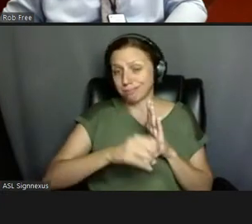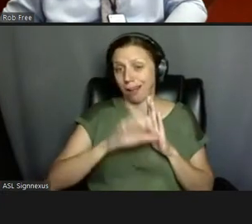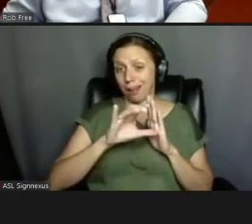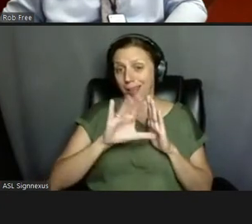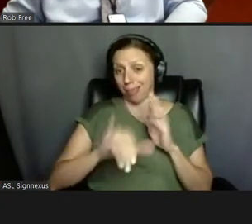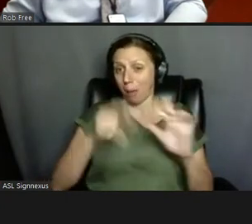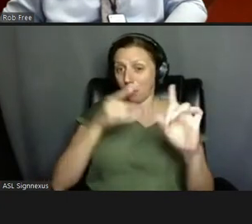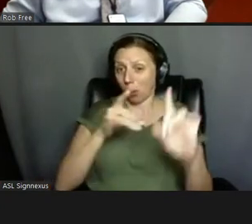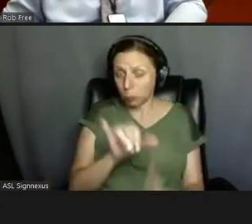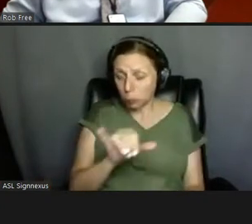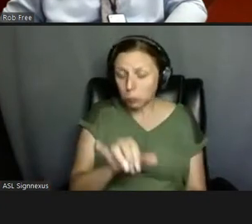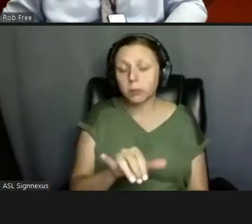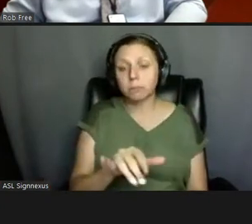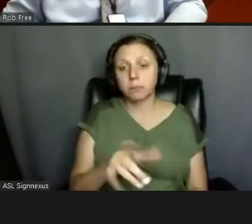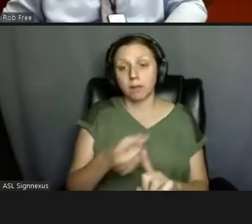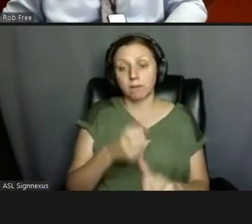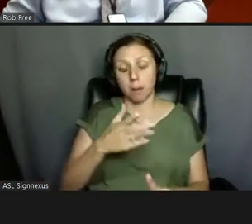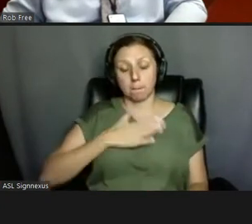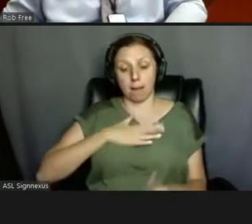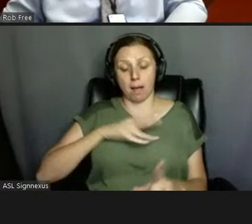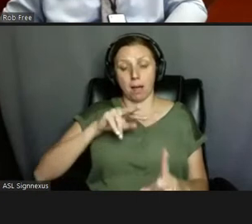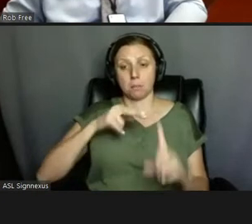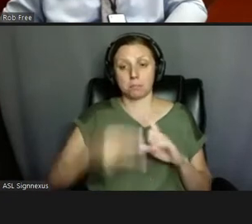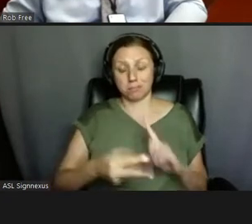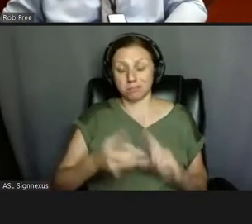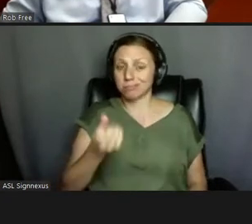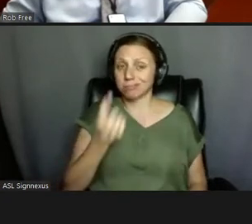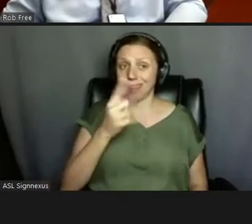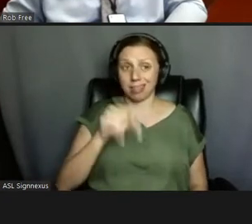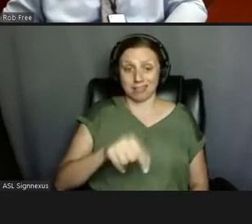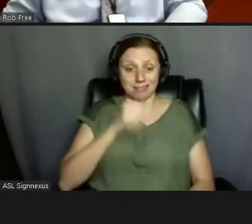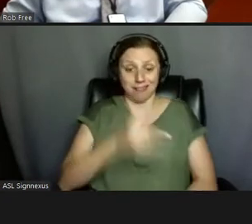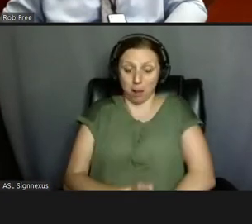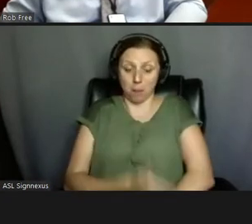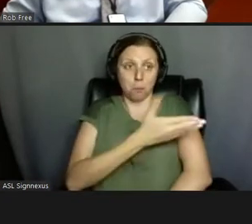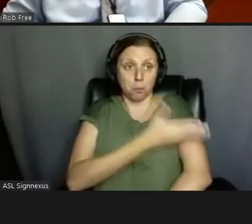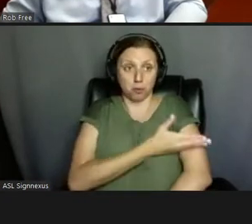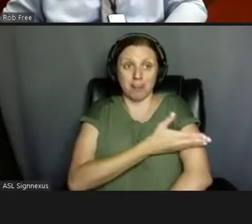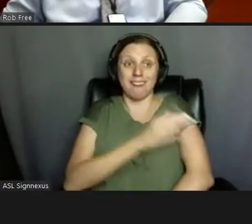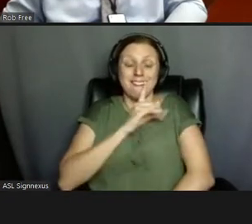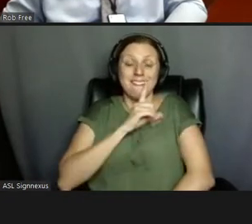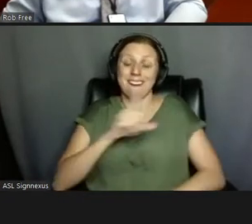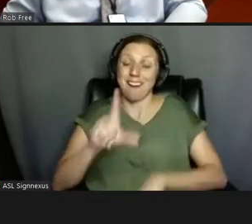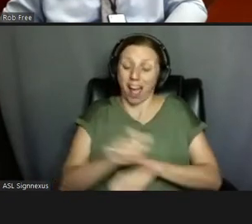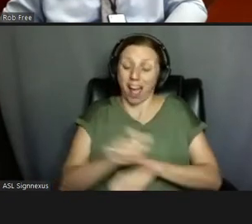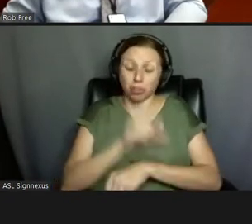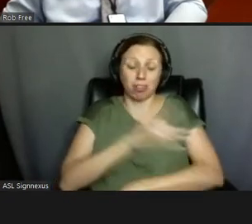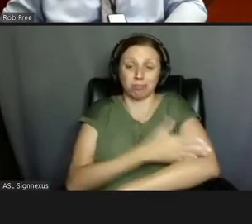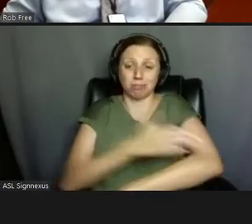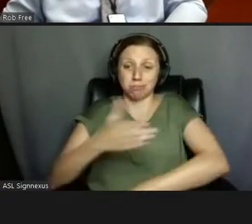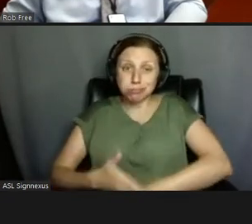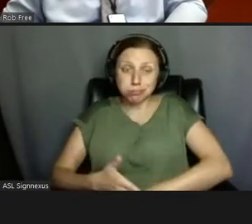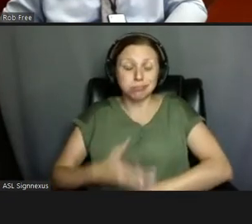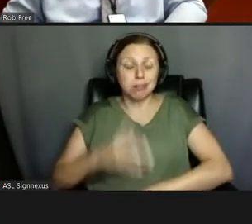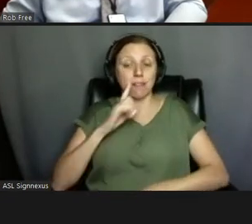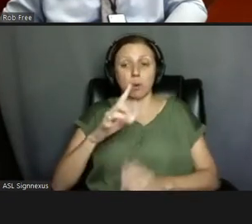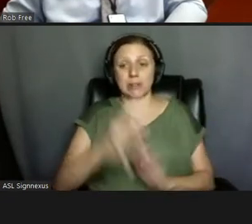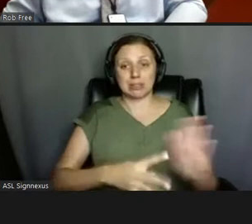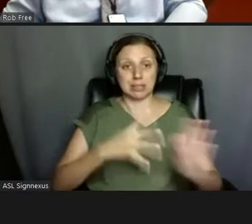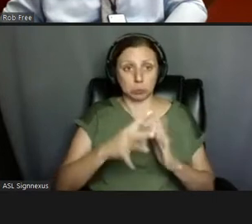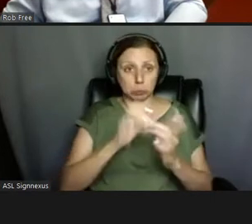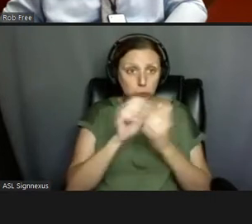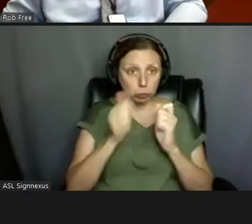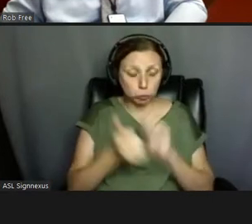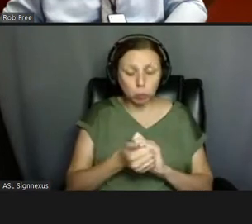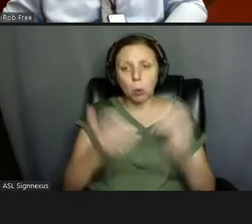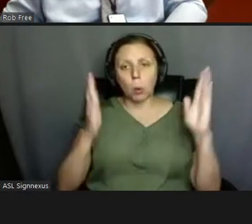And from our perspective, this is definitely not an improvement, but a deteriorating schedule and change. So I hope